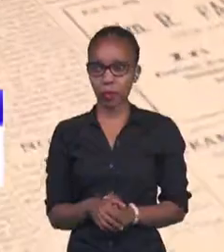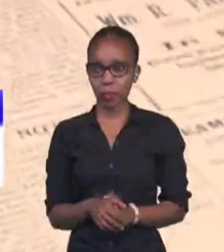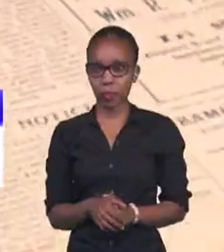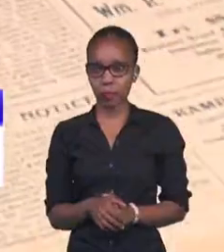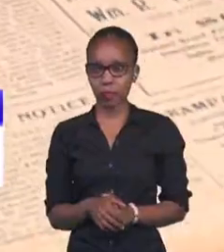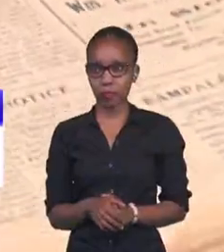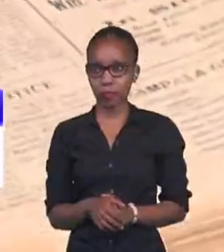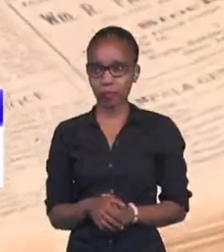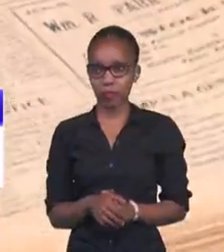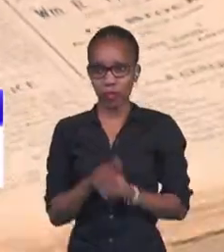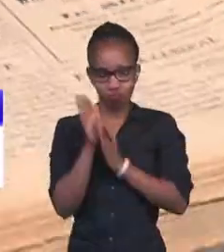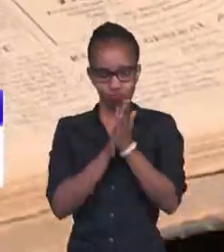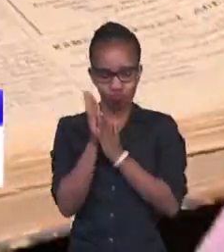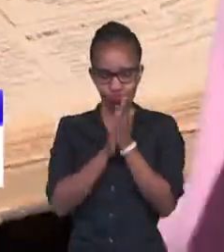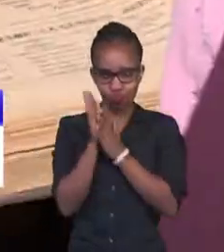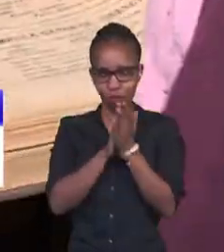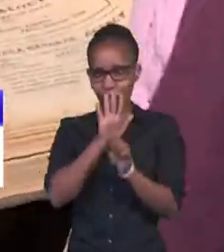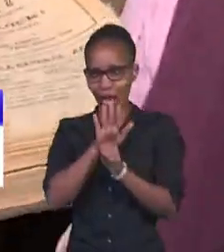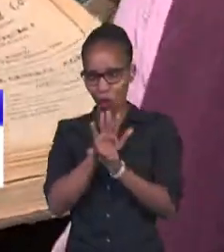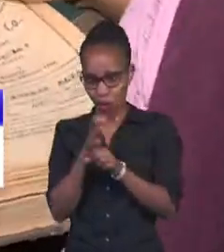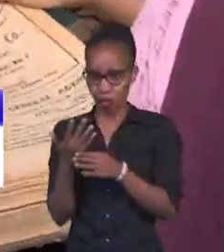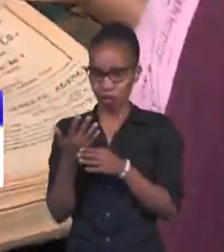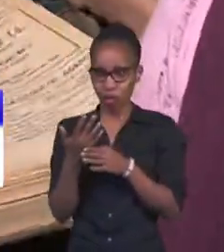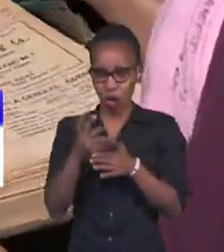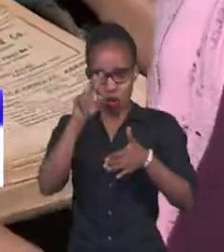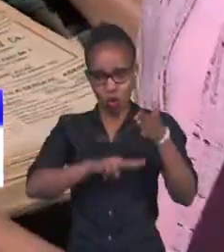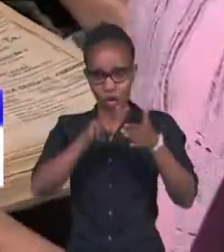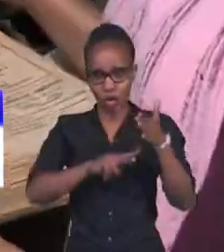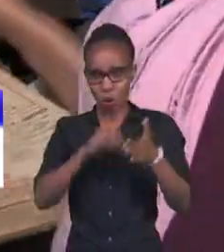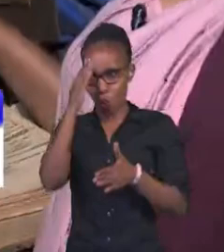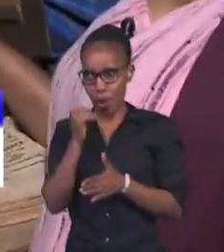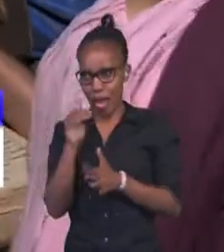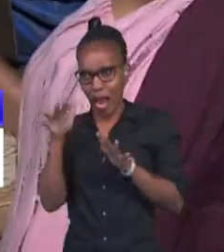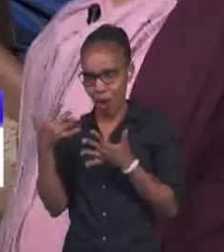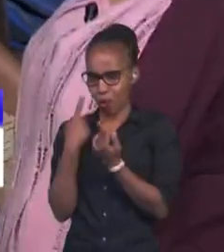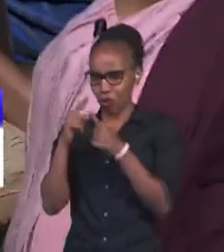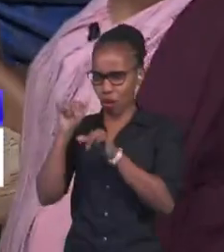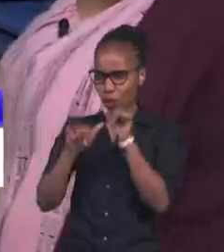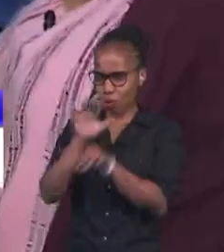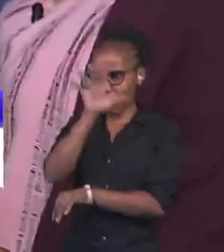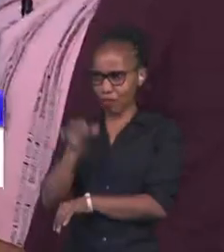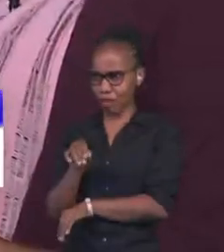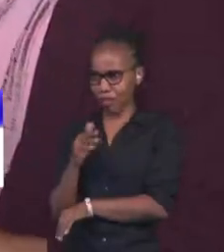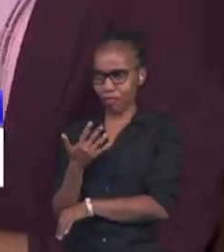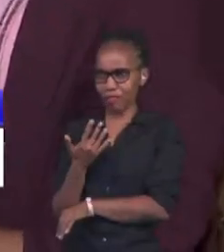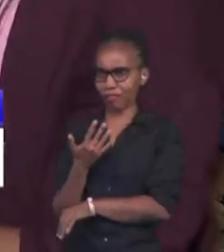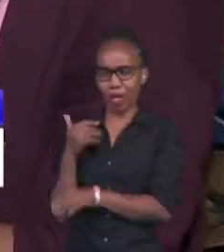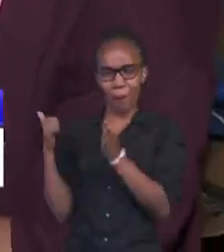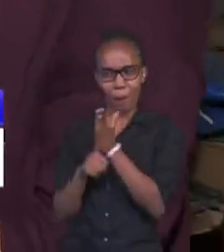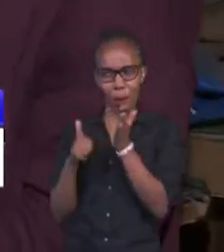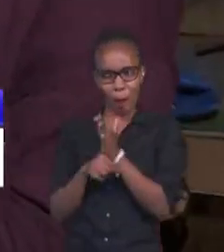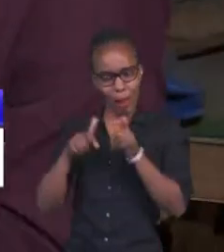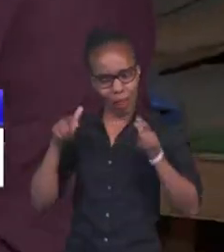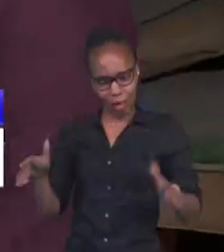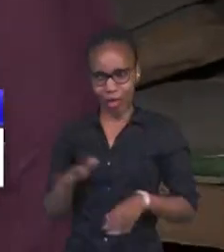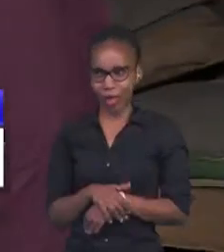always find them very interesting to read because, one, how they talk about Africans is very problematic.